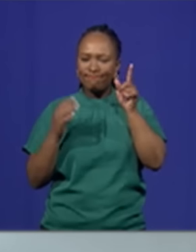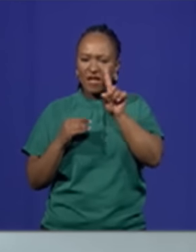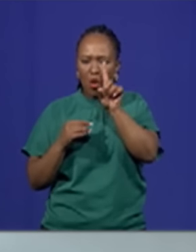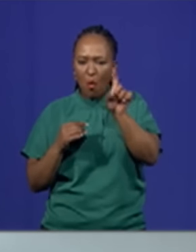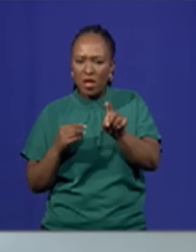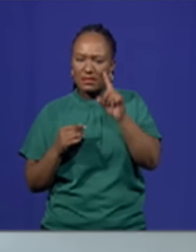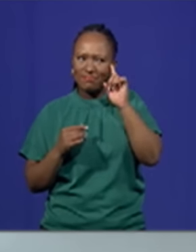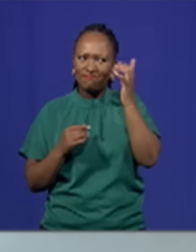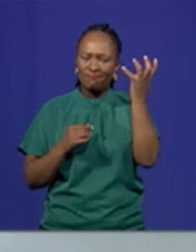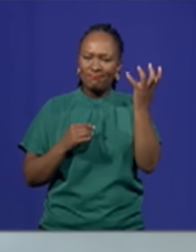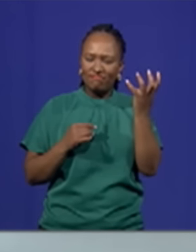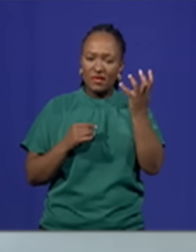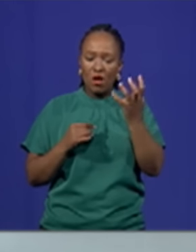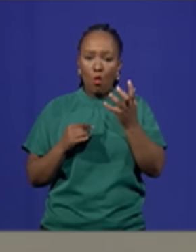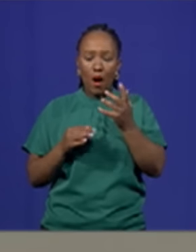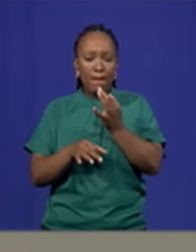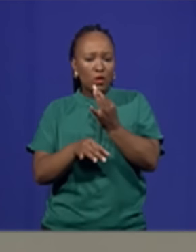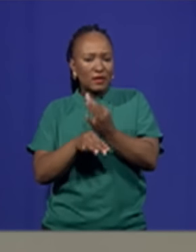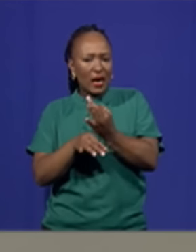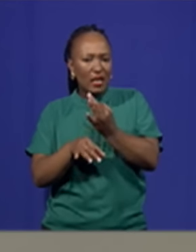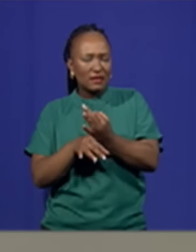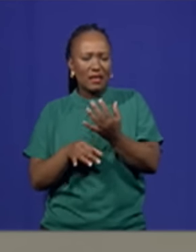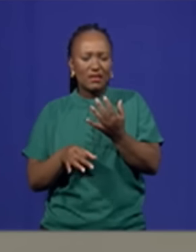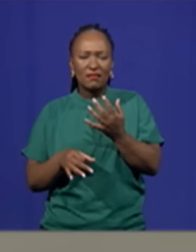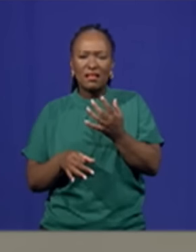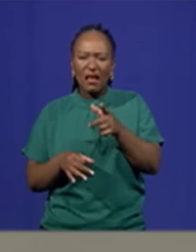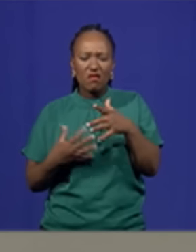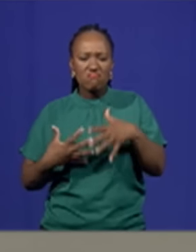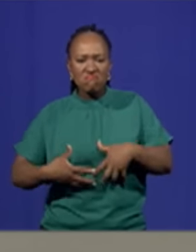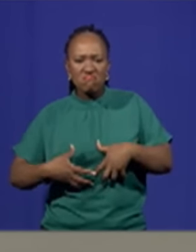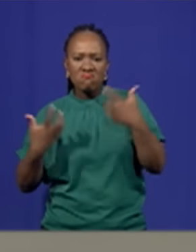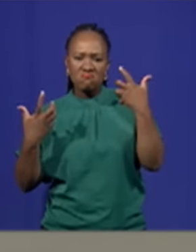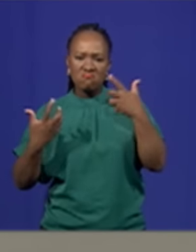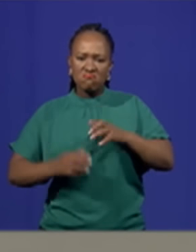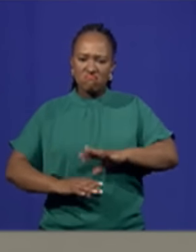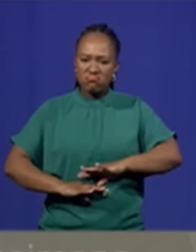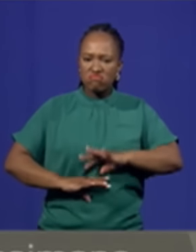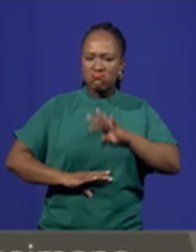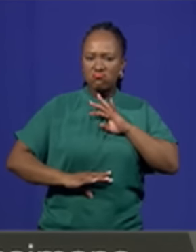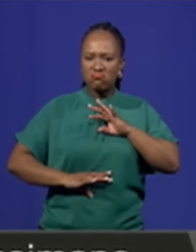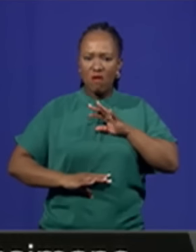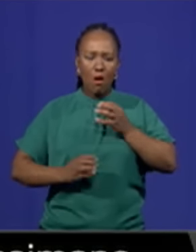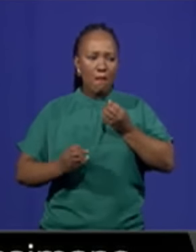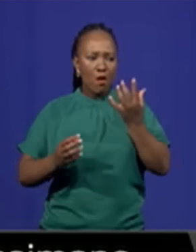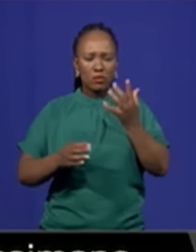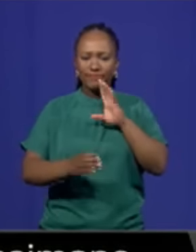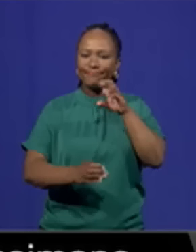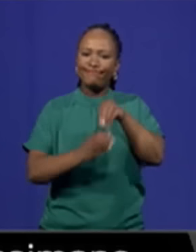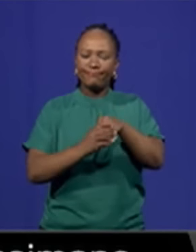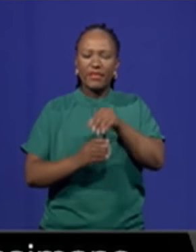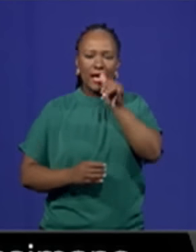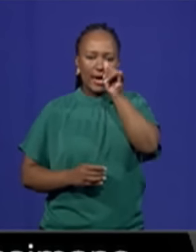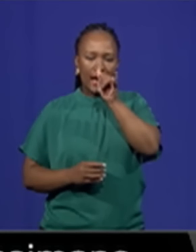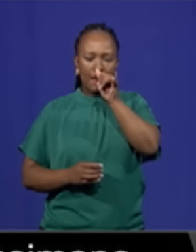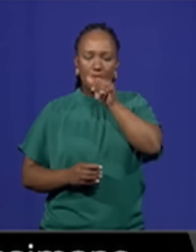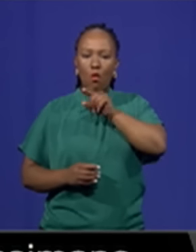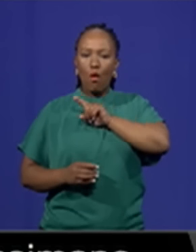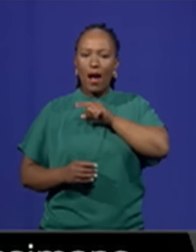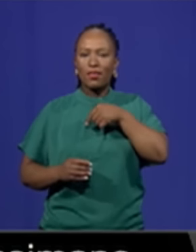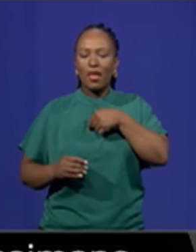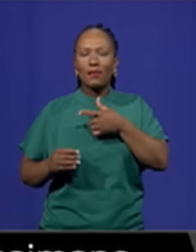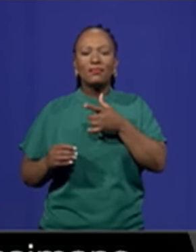ba ehlileng ba kgenneng ba fumanang hore ba etsa merusu kapa ba ameya botlokotsebeng ka naka tse itseng mme ba re ke ka lebaka la